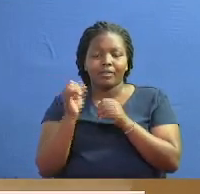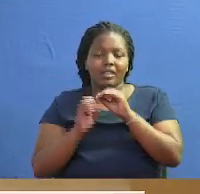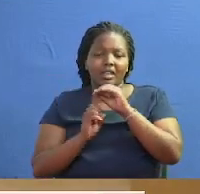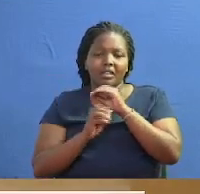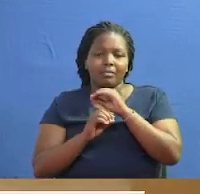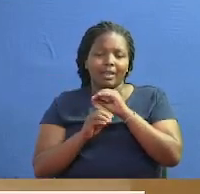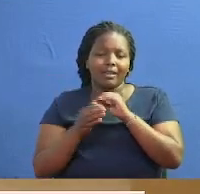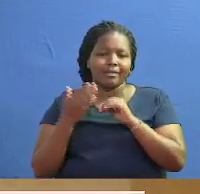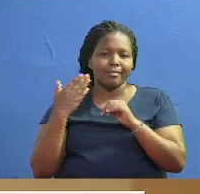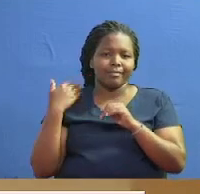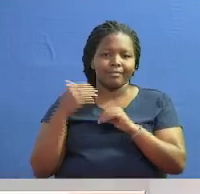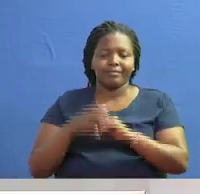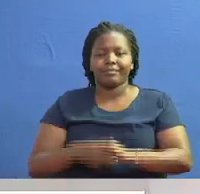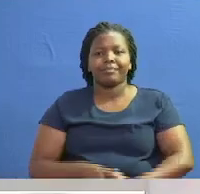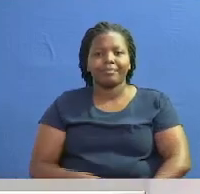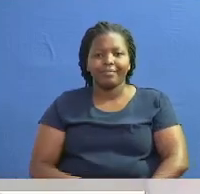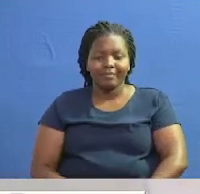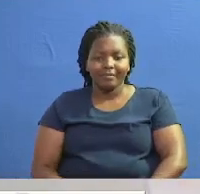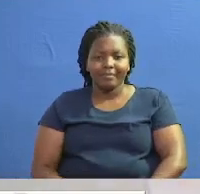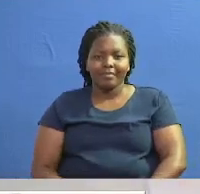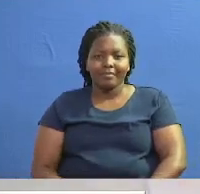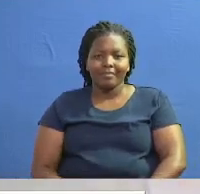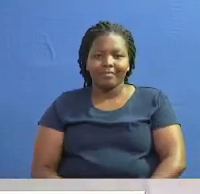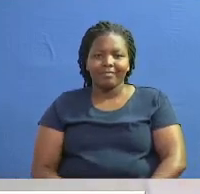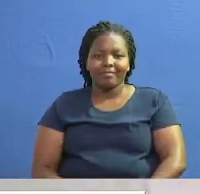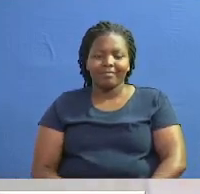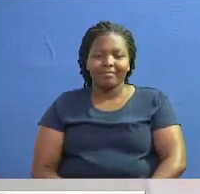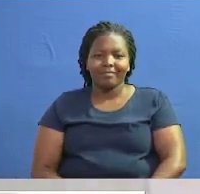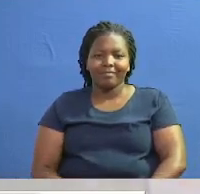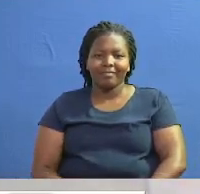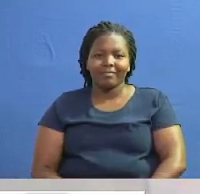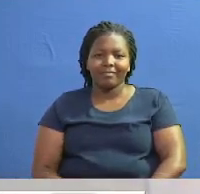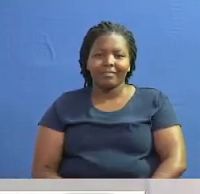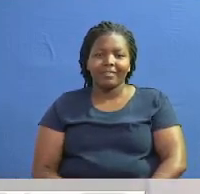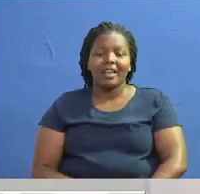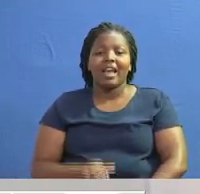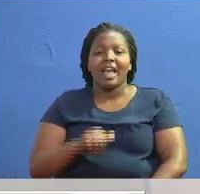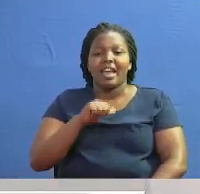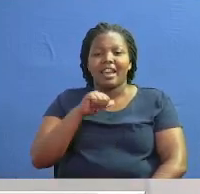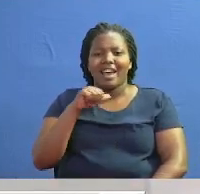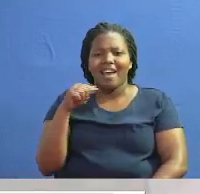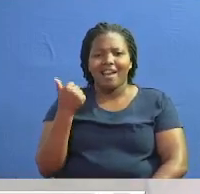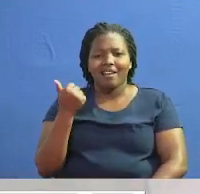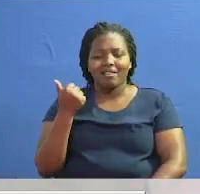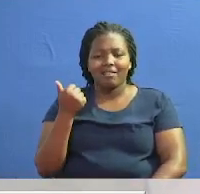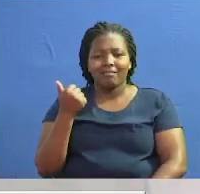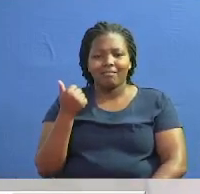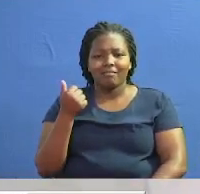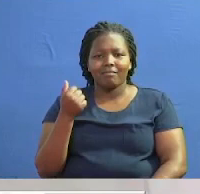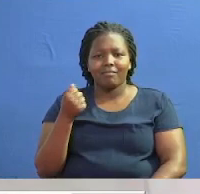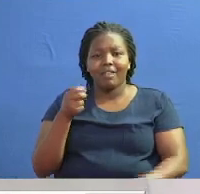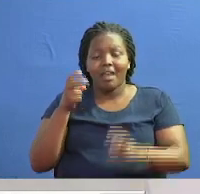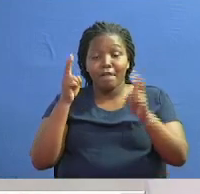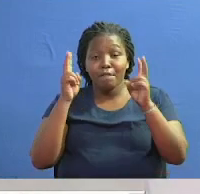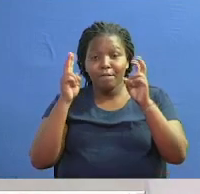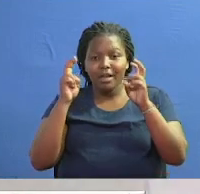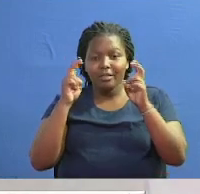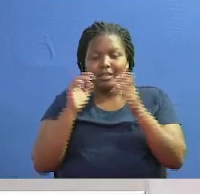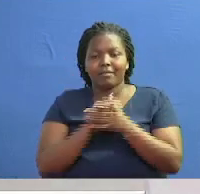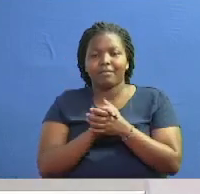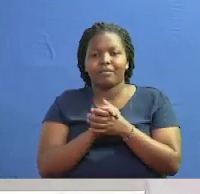on. All right. Well, Doc, there is still another very disturbing factor that